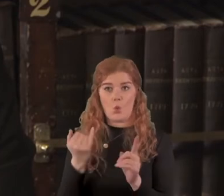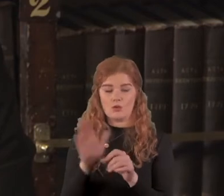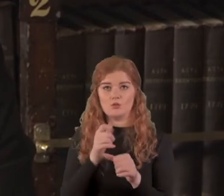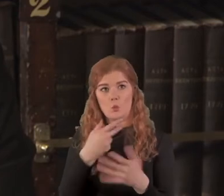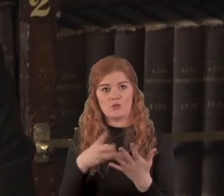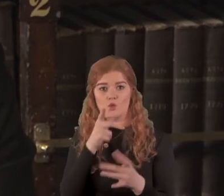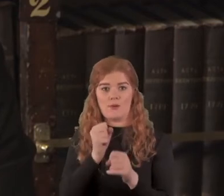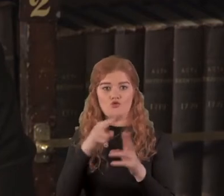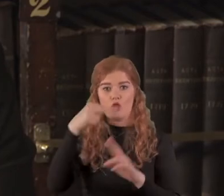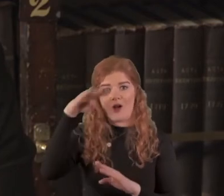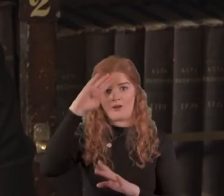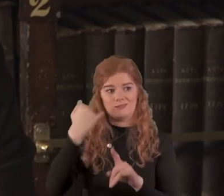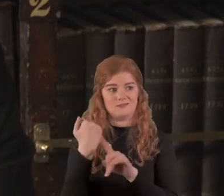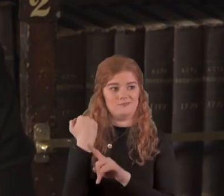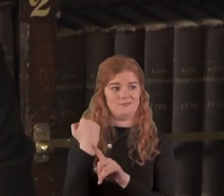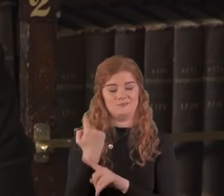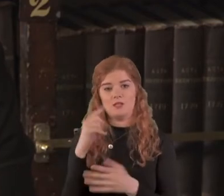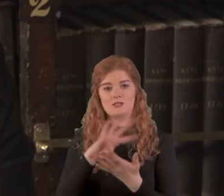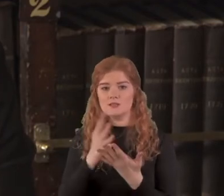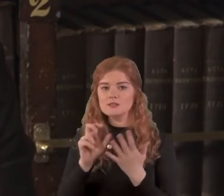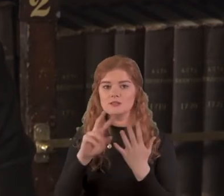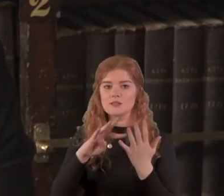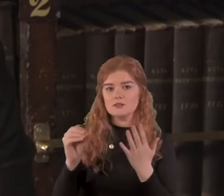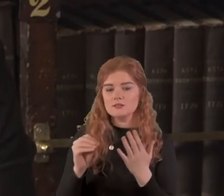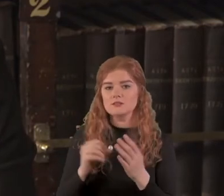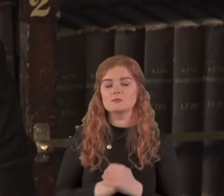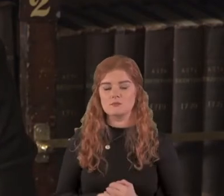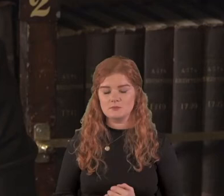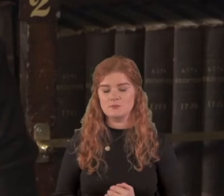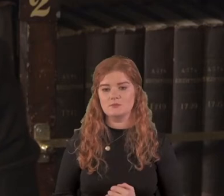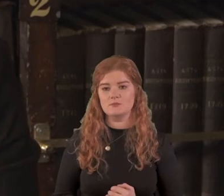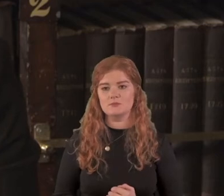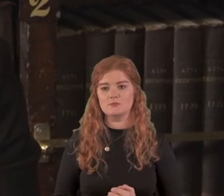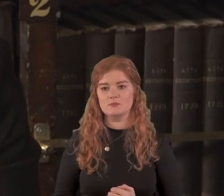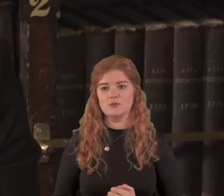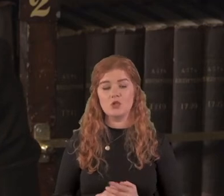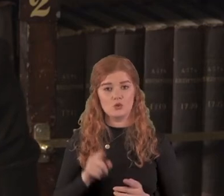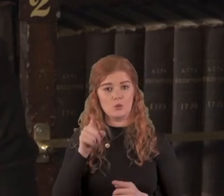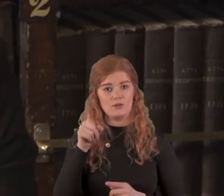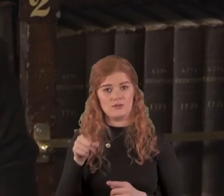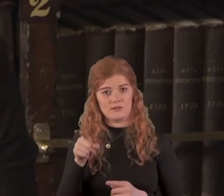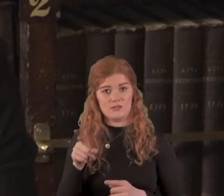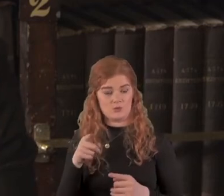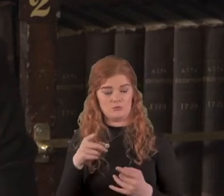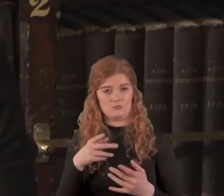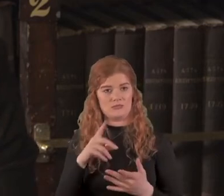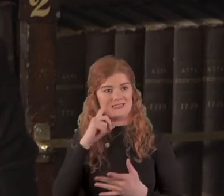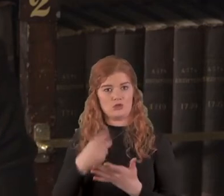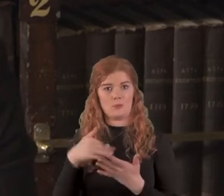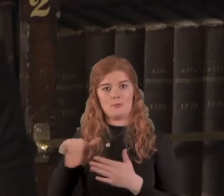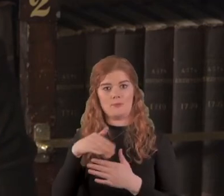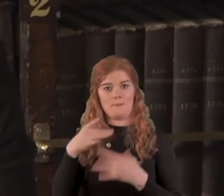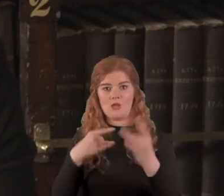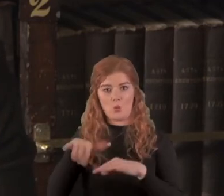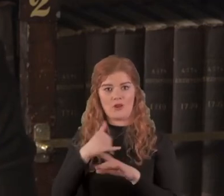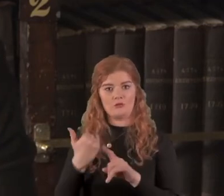Ireland in the 1990s. And this was played on Lloyd George's home ground. They were, as you said, they